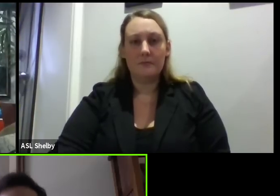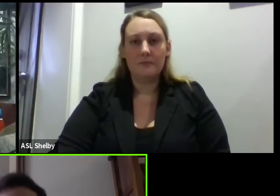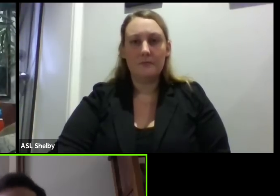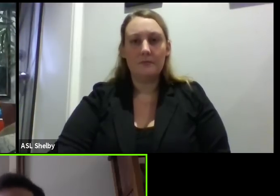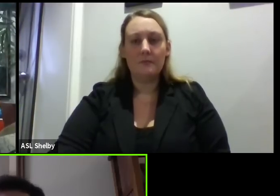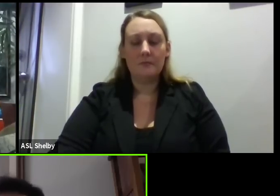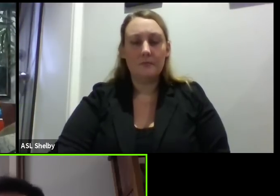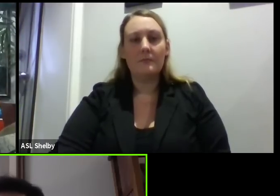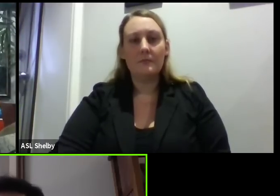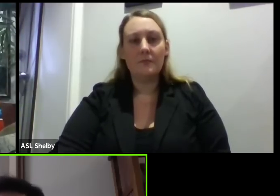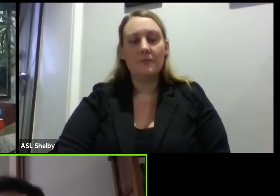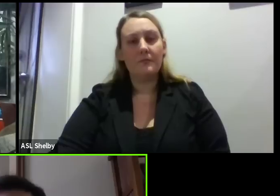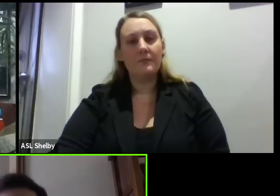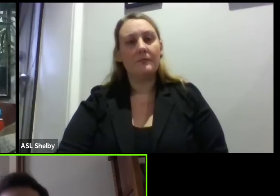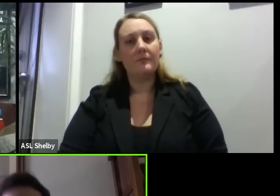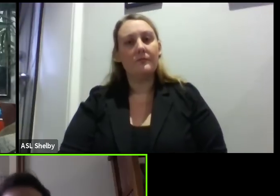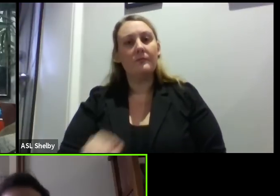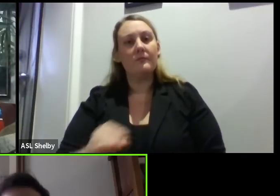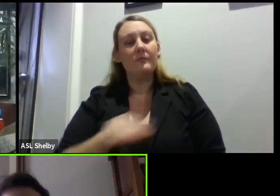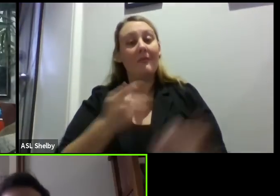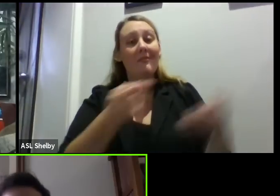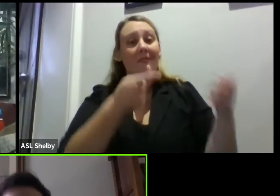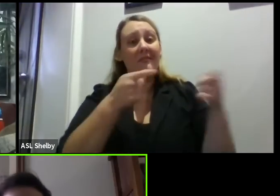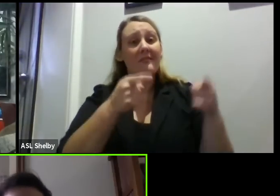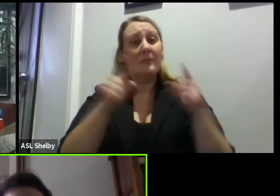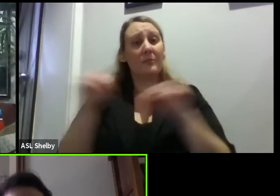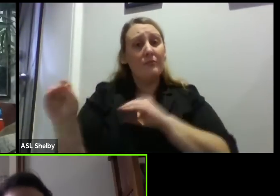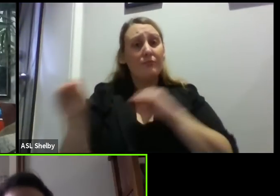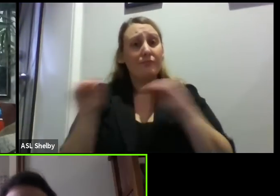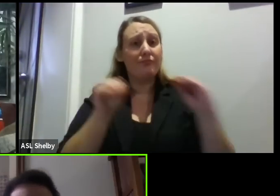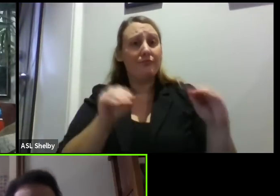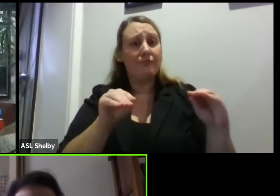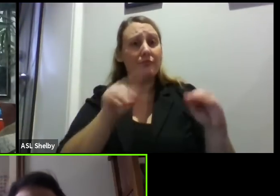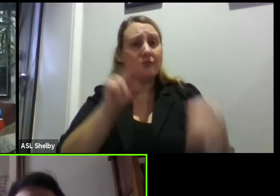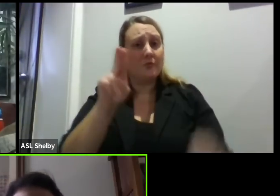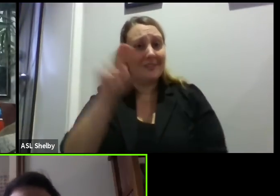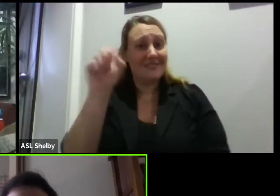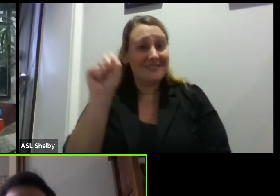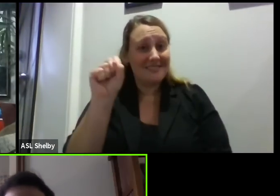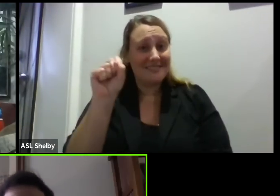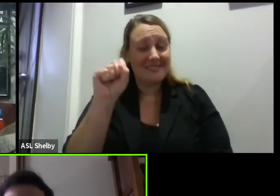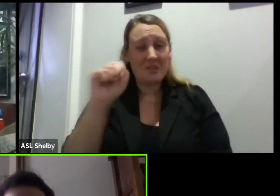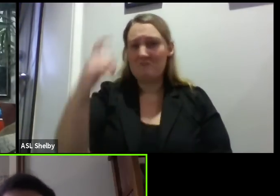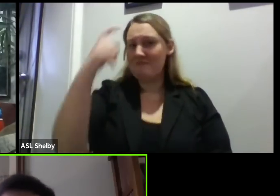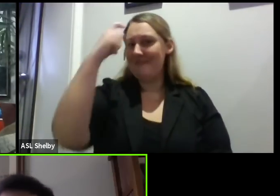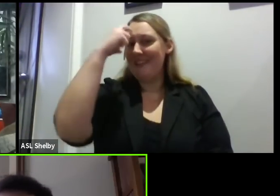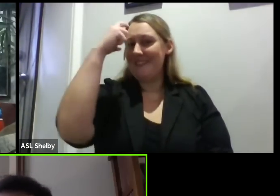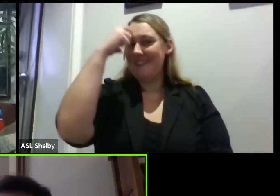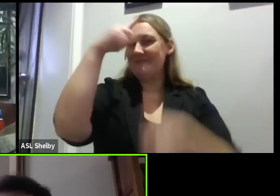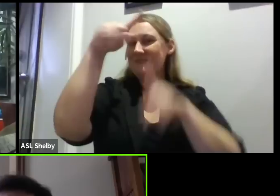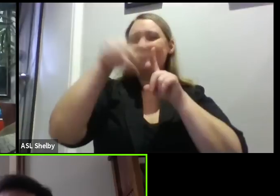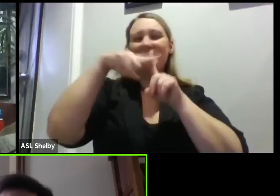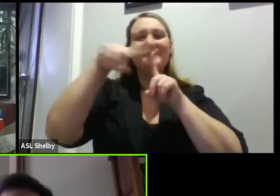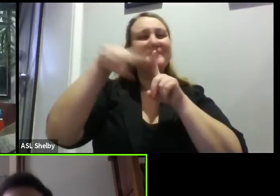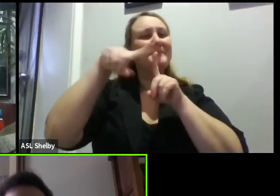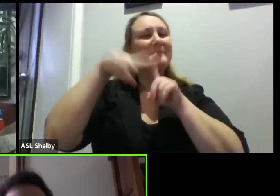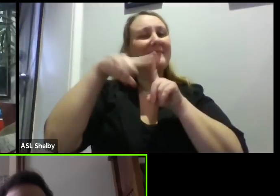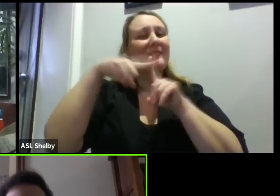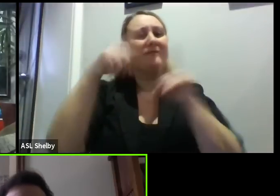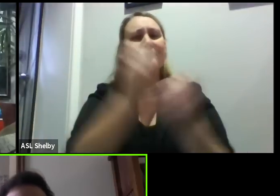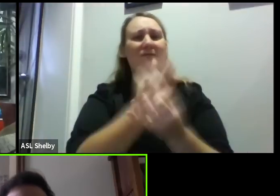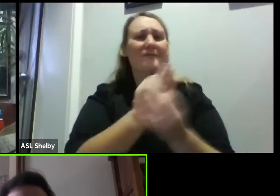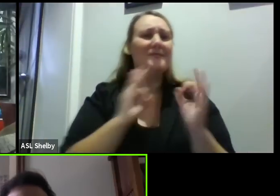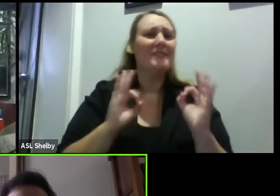Upon coming to the United States, I thought that I was going to find a different situation, freedom, liberty, where I